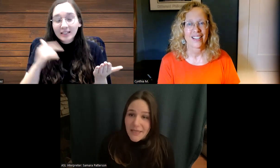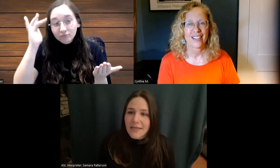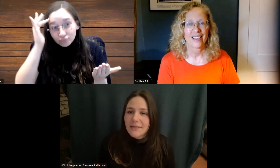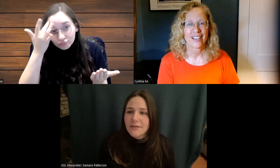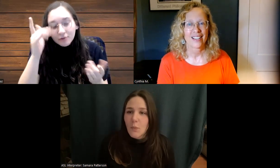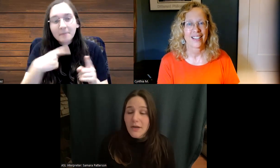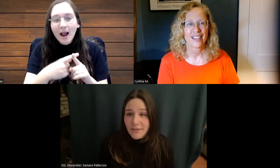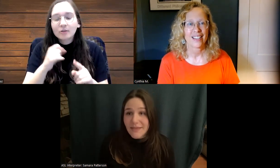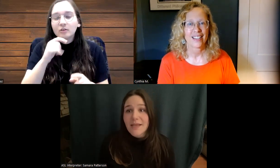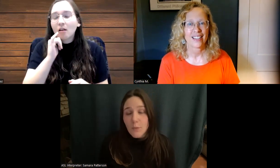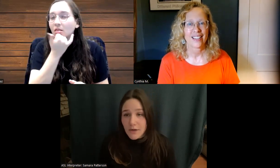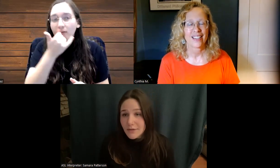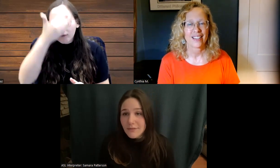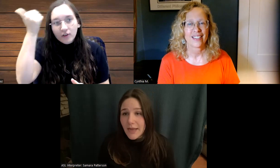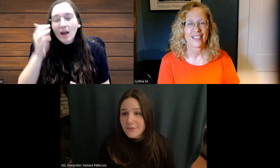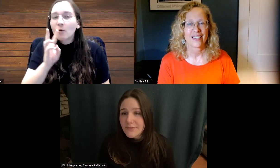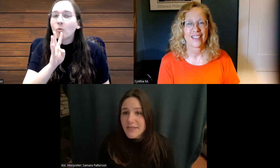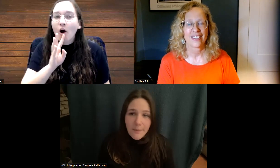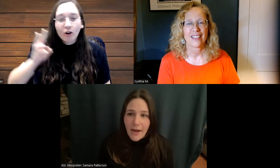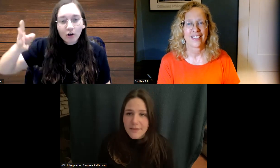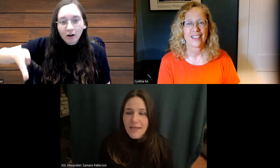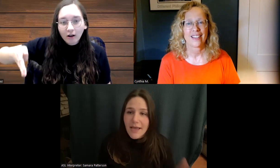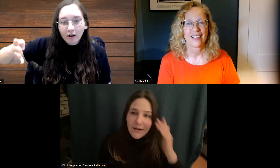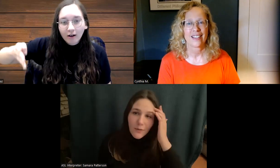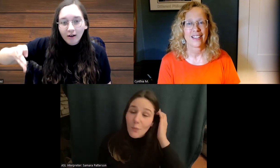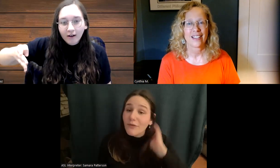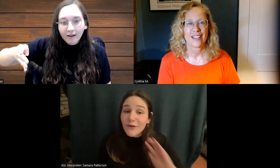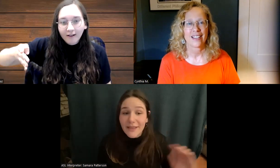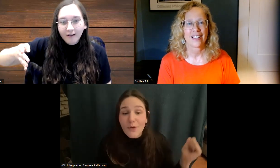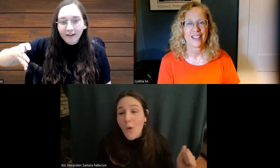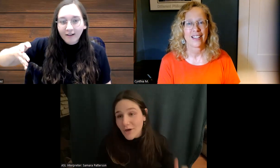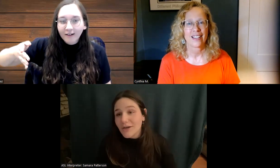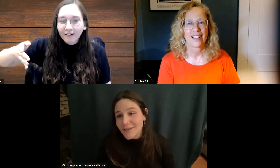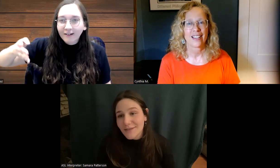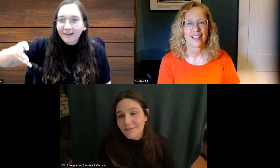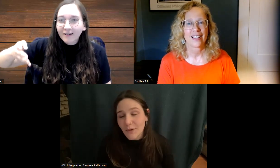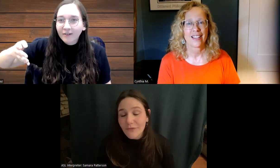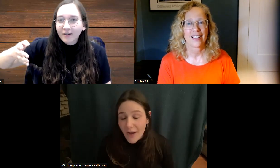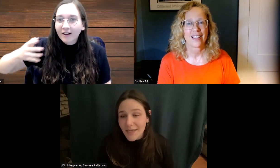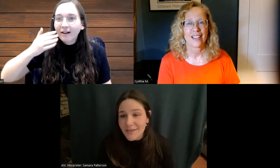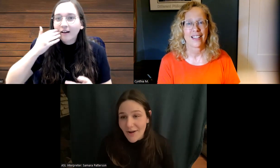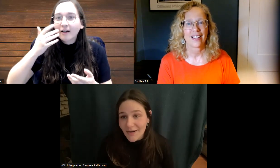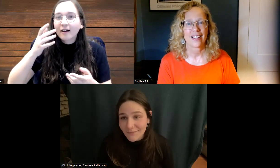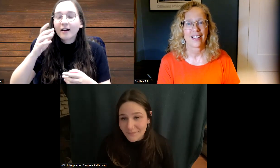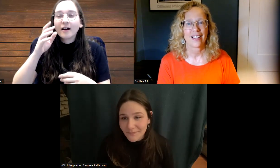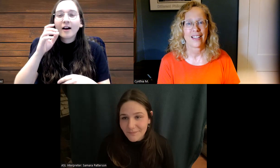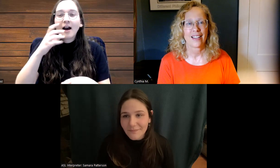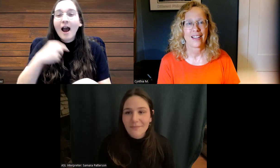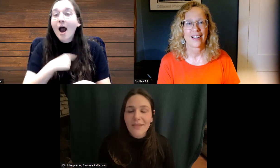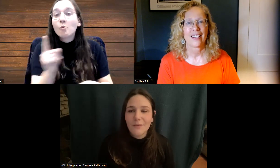my family, one of the things that we're kind of sick about is that we'll forget that the faucet is